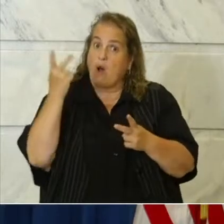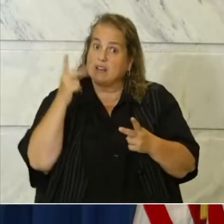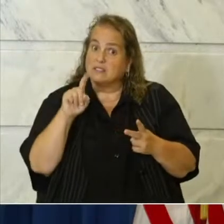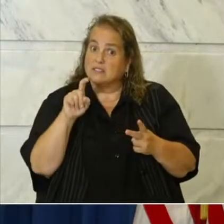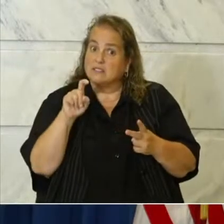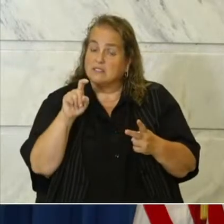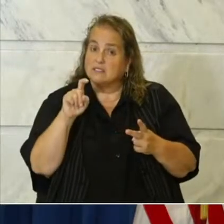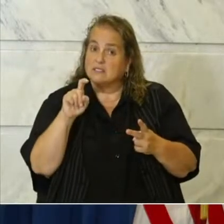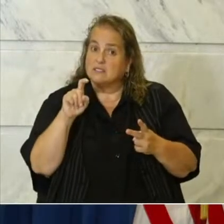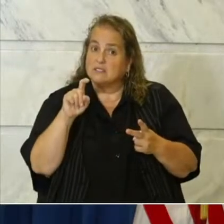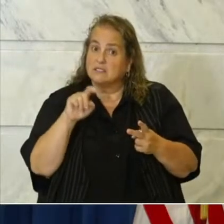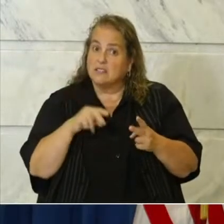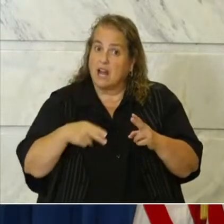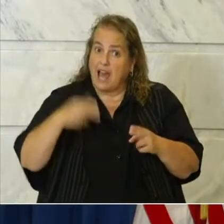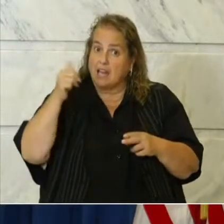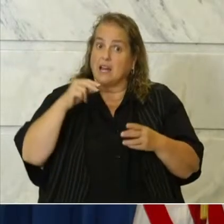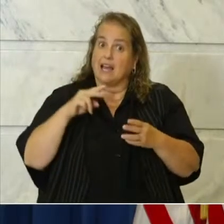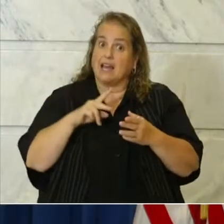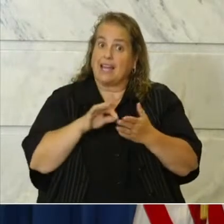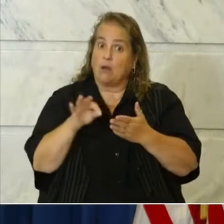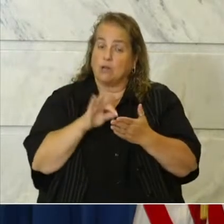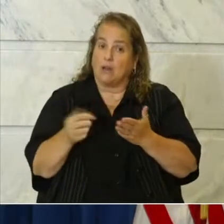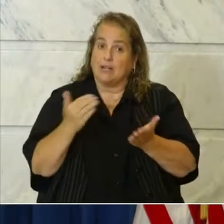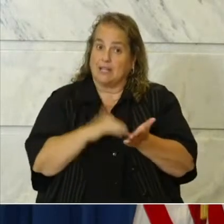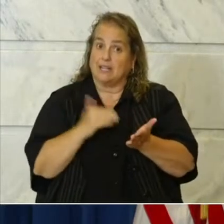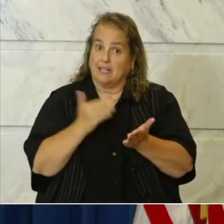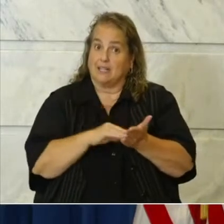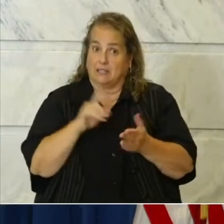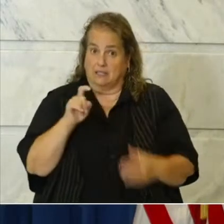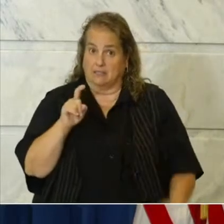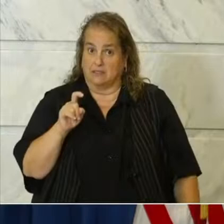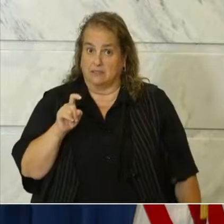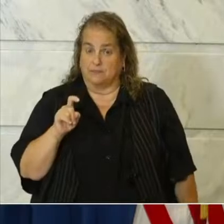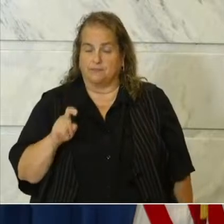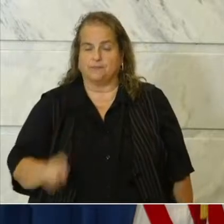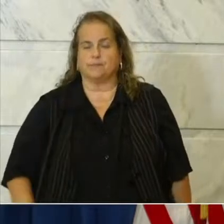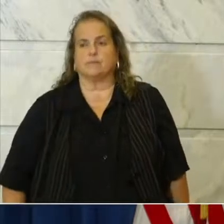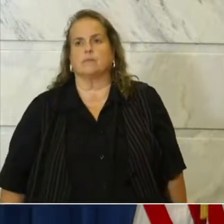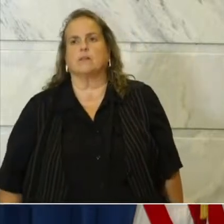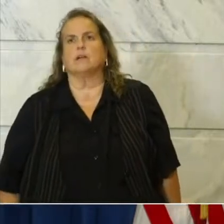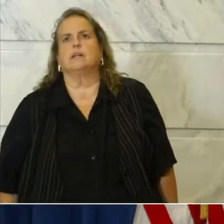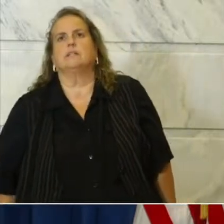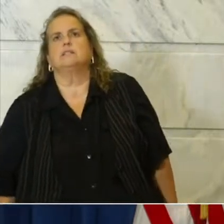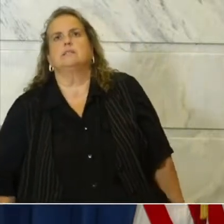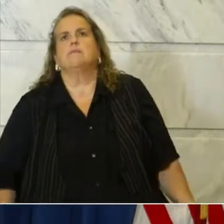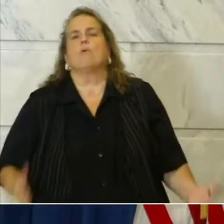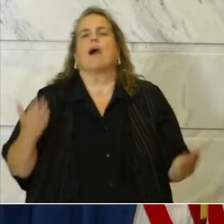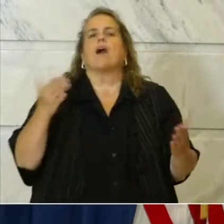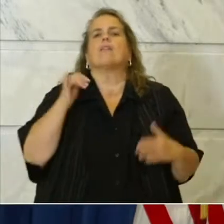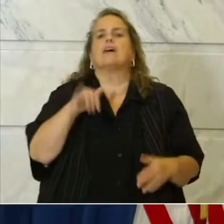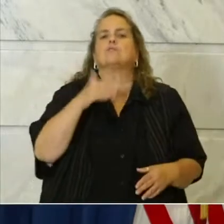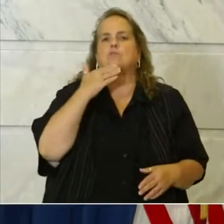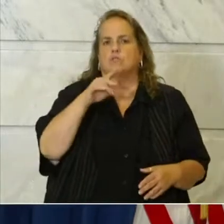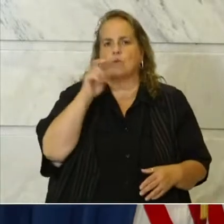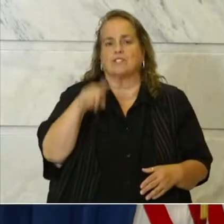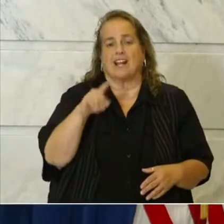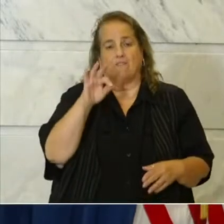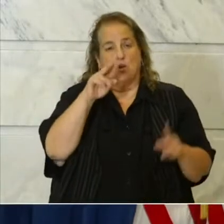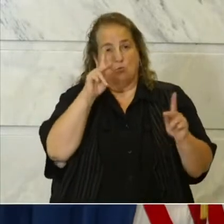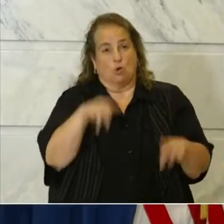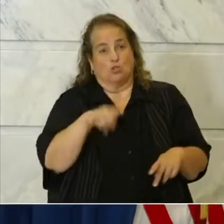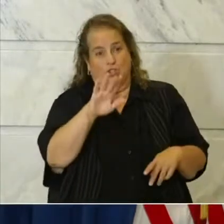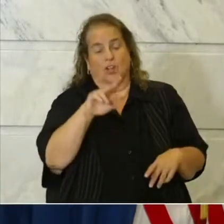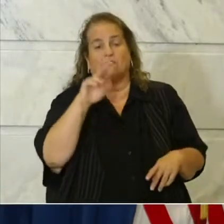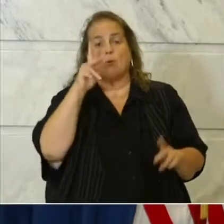are seeing there's some things about this virus that we don't know. The question is about if somebody gets multiple tests and they're positive